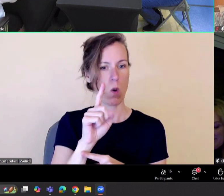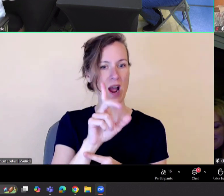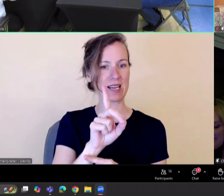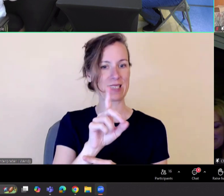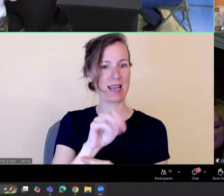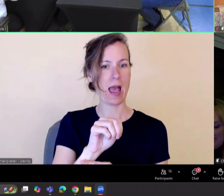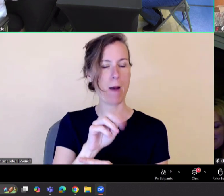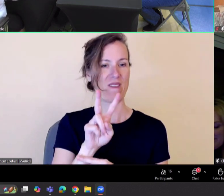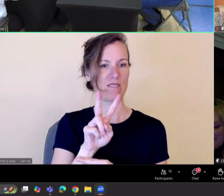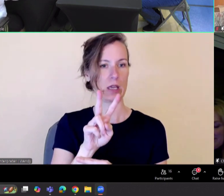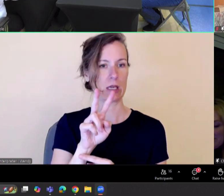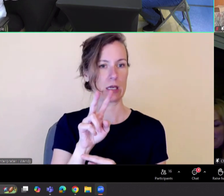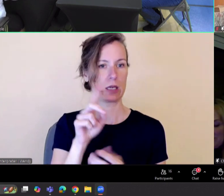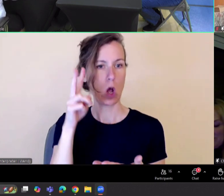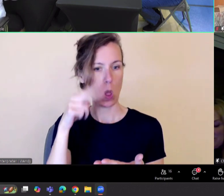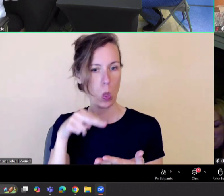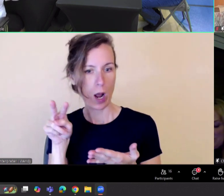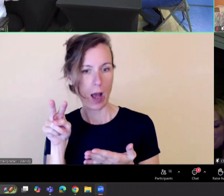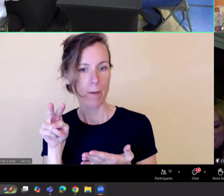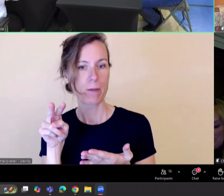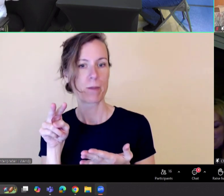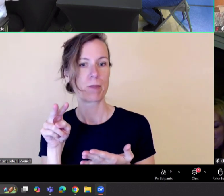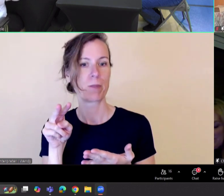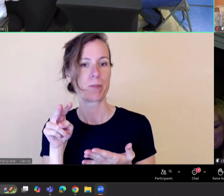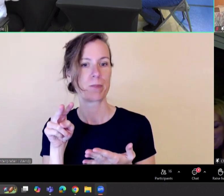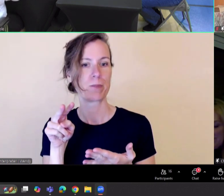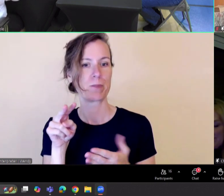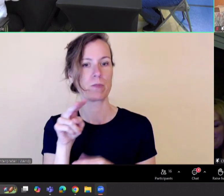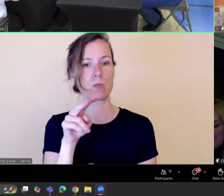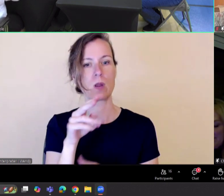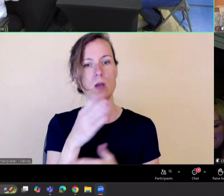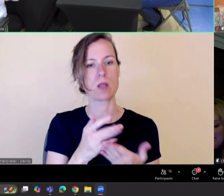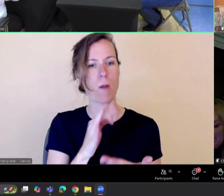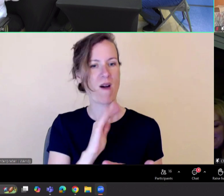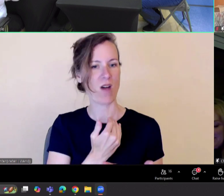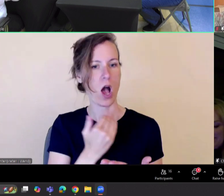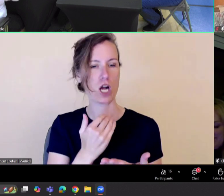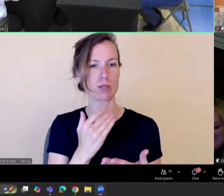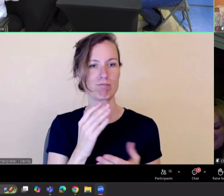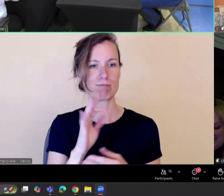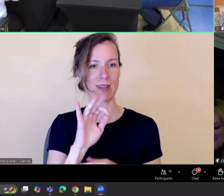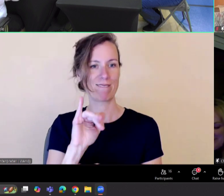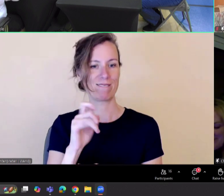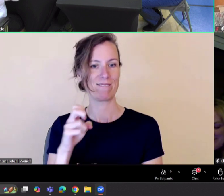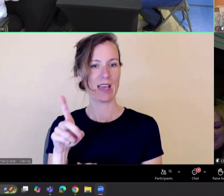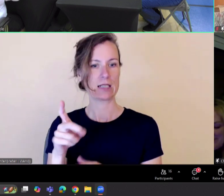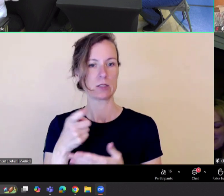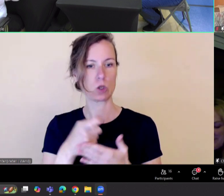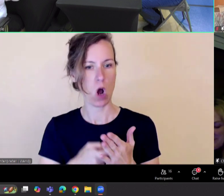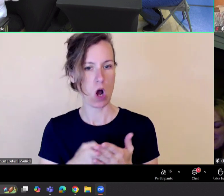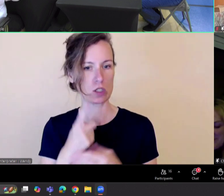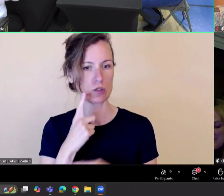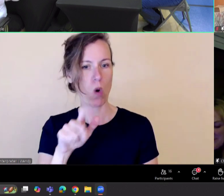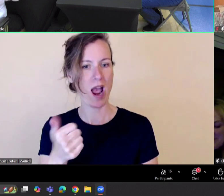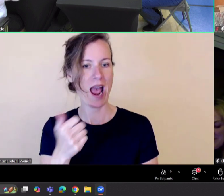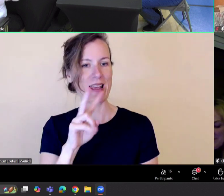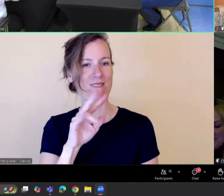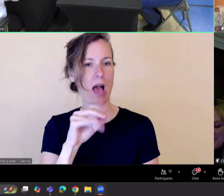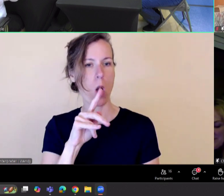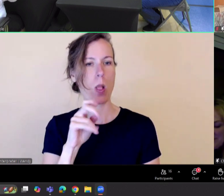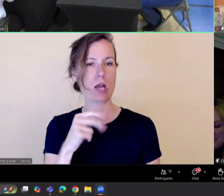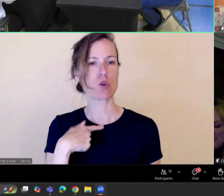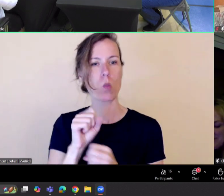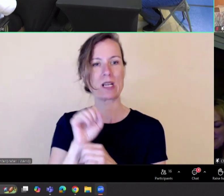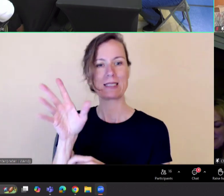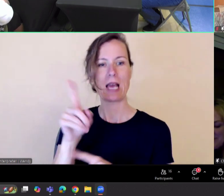fixed costs for any violation that we send to law enforcement to approve. So it's, I